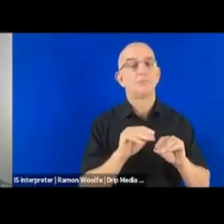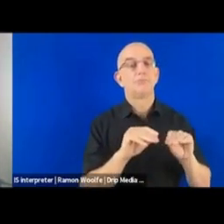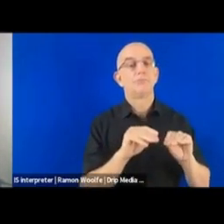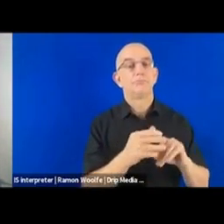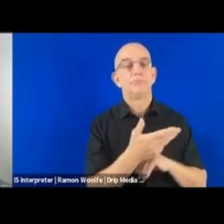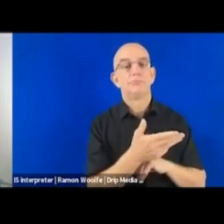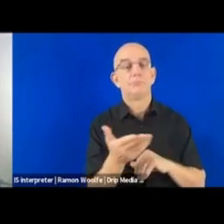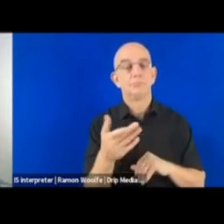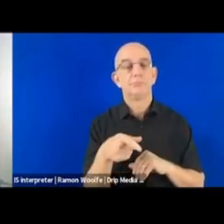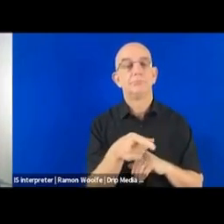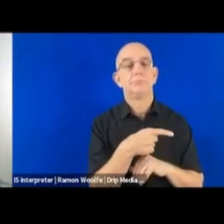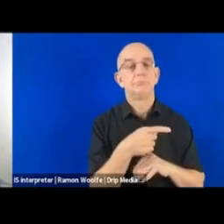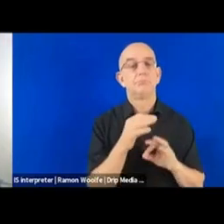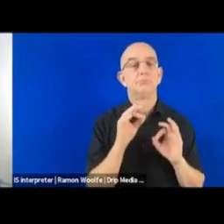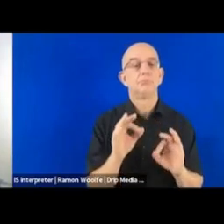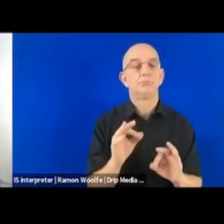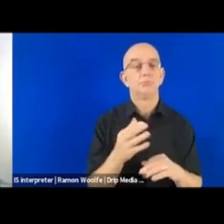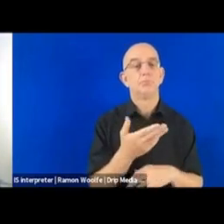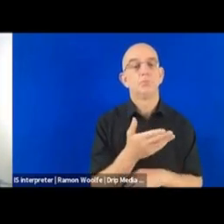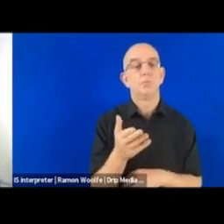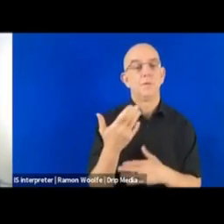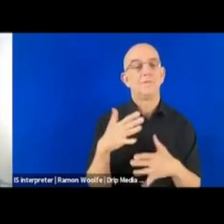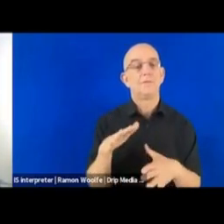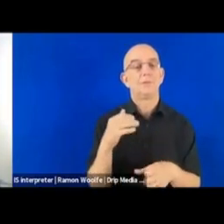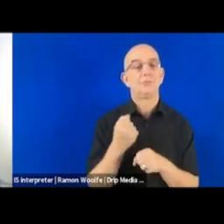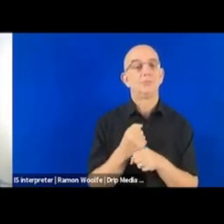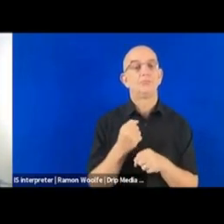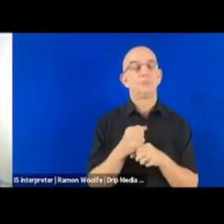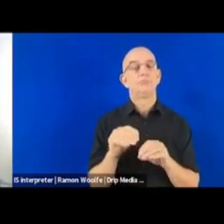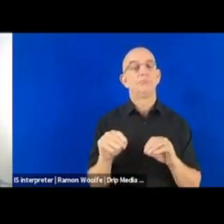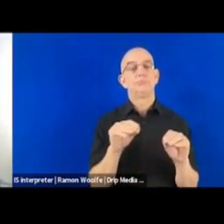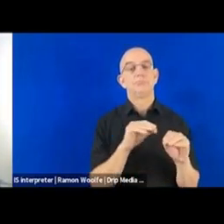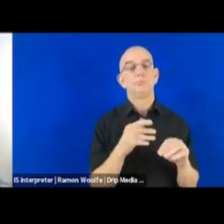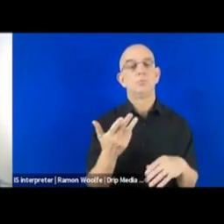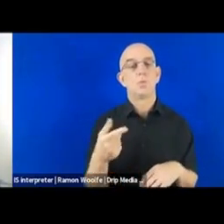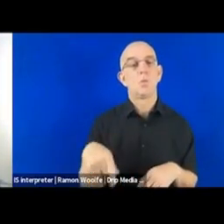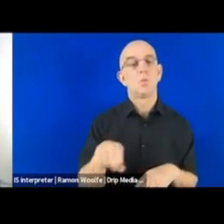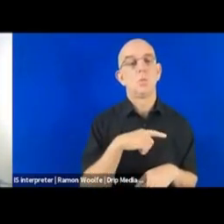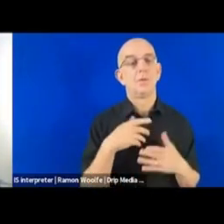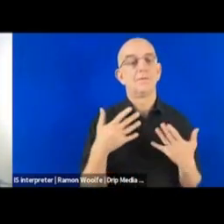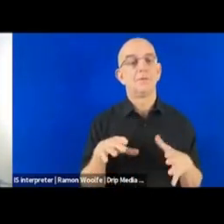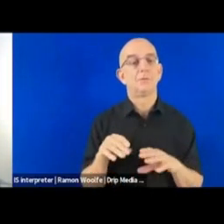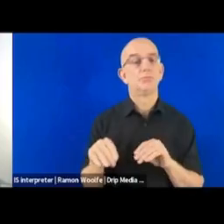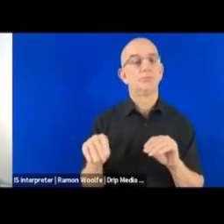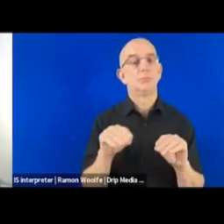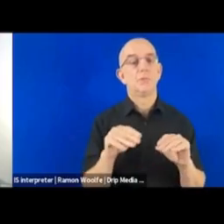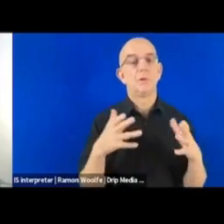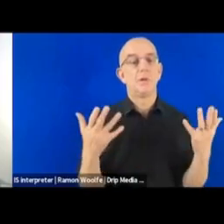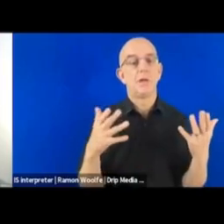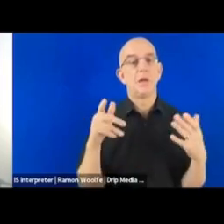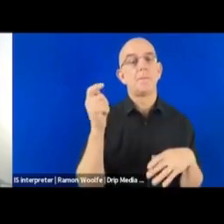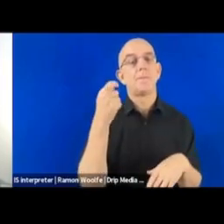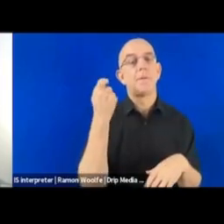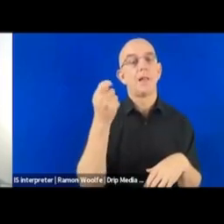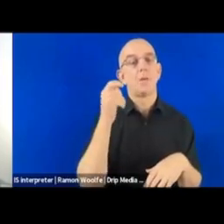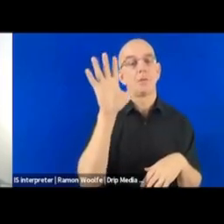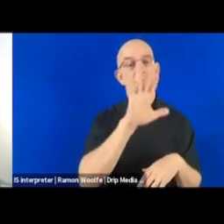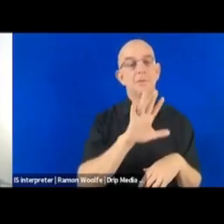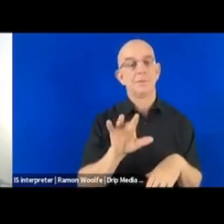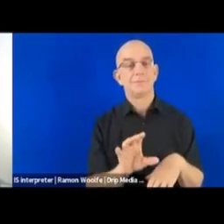The last point there, we're trying to say that through the capacity that we have built from Transform, even the